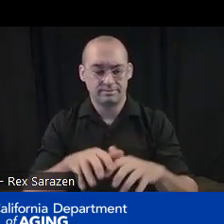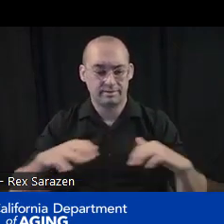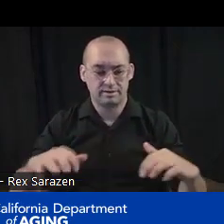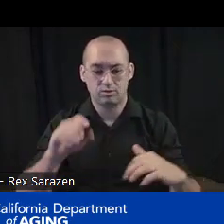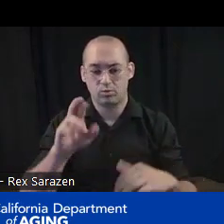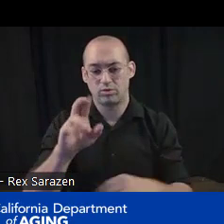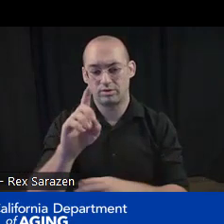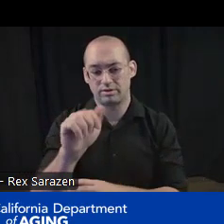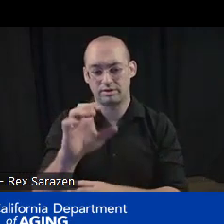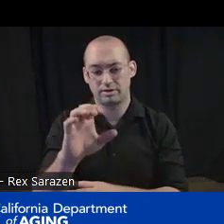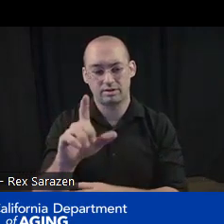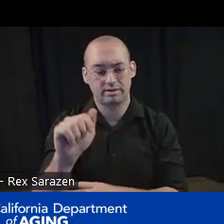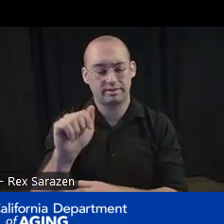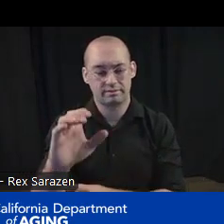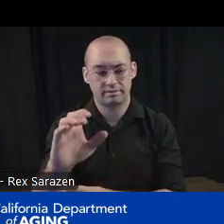DACLAC,